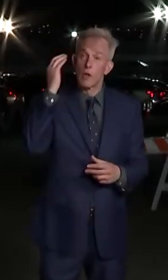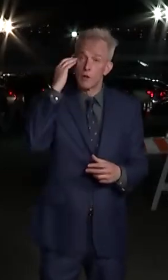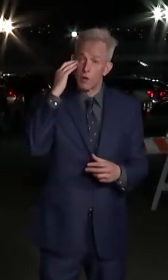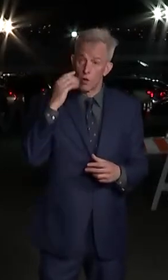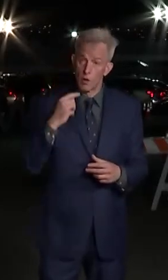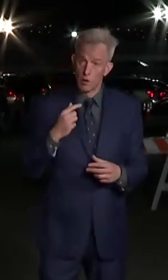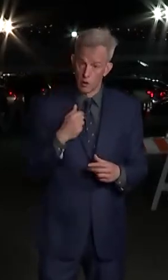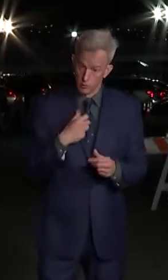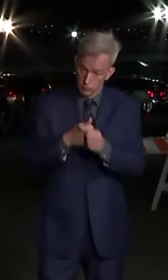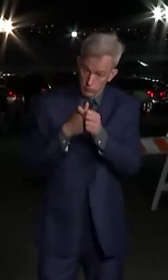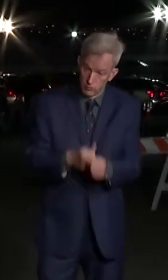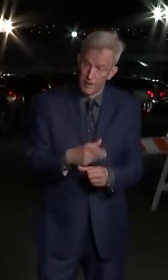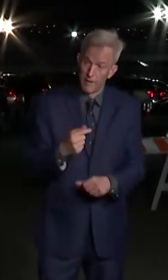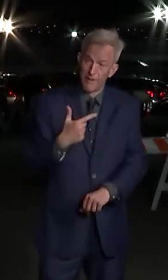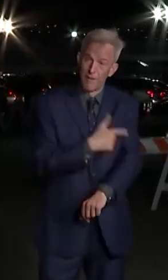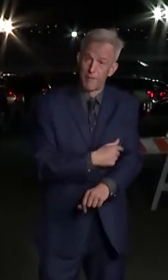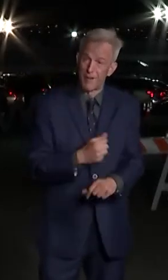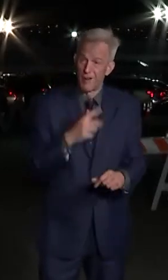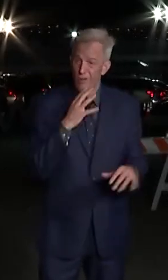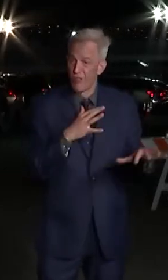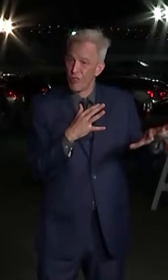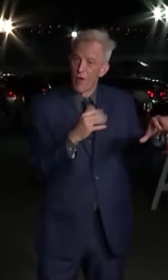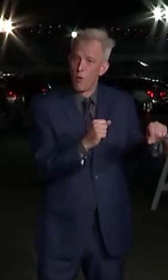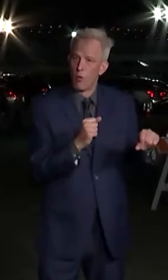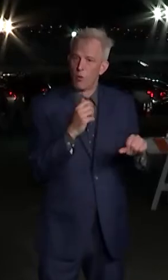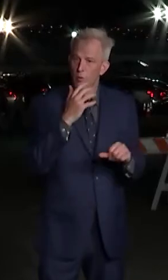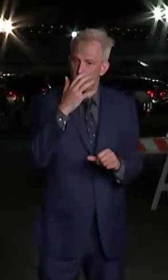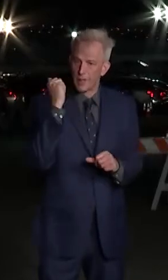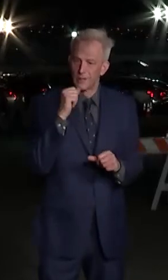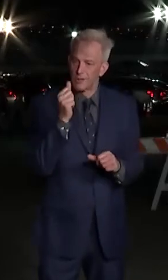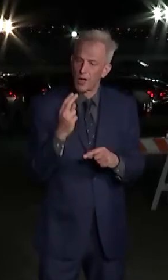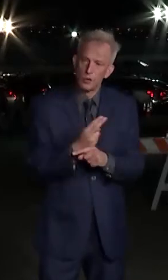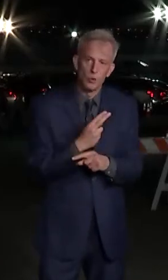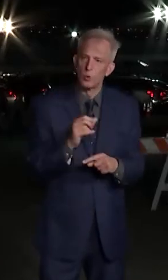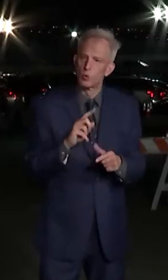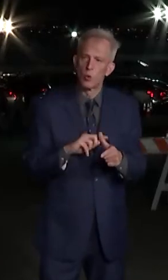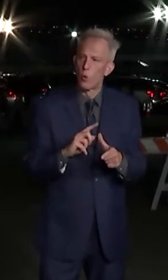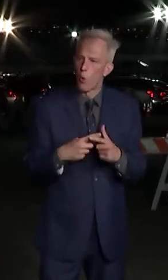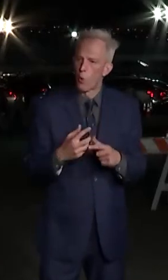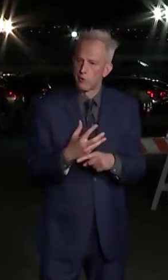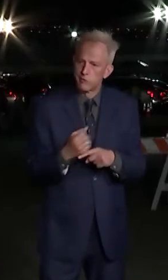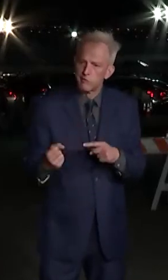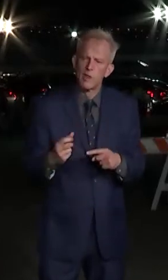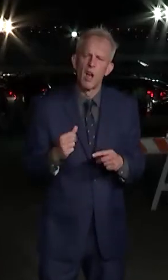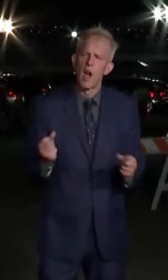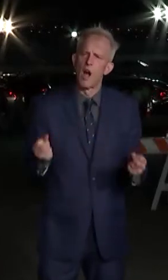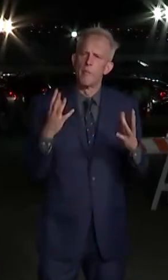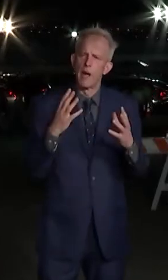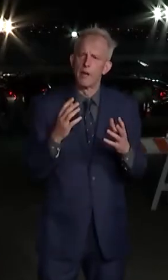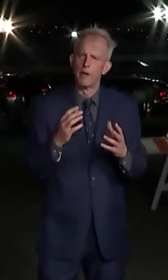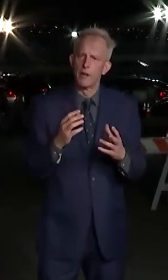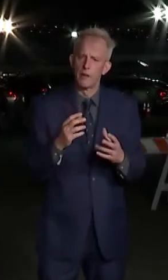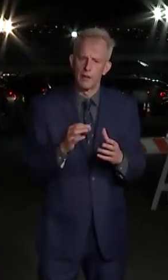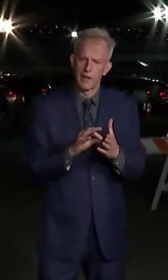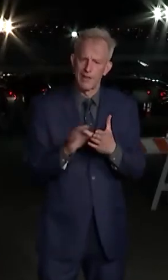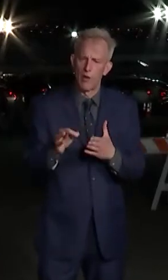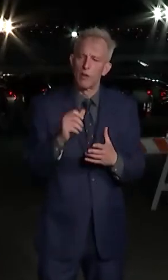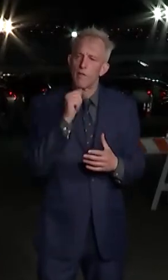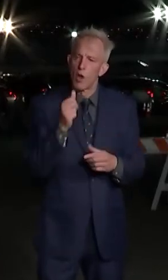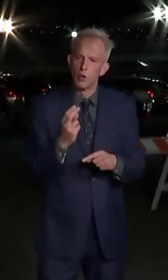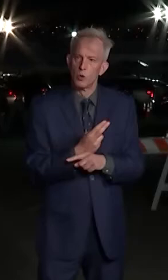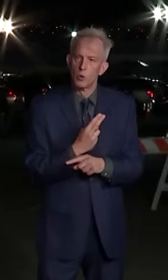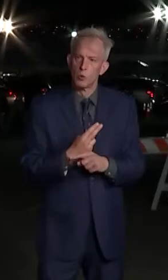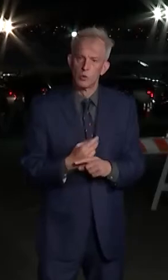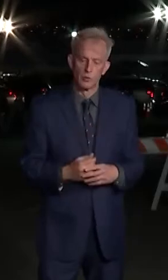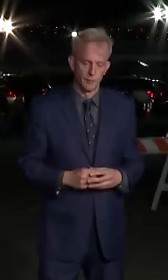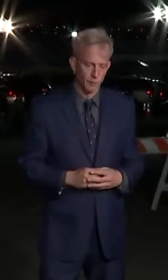that are being thrown out due to lack of use, or if they expire? If so, how many have been counted as unused or thrown out? Here, almost